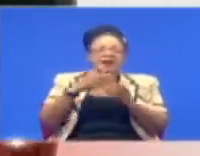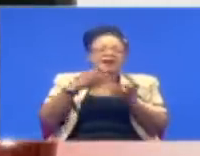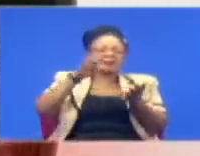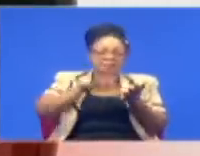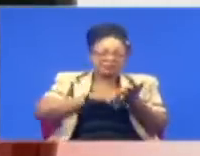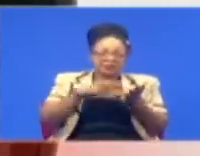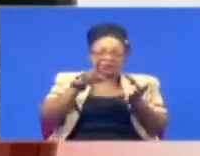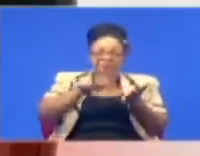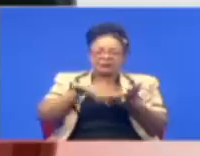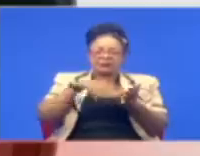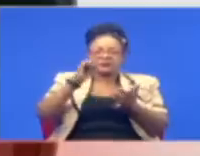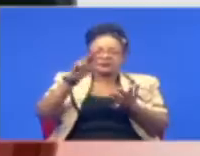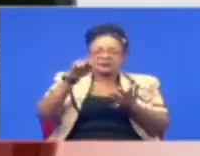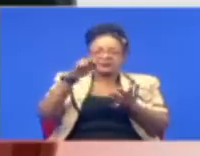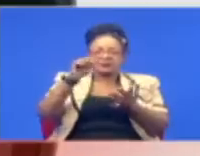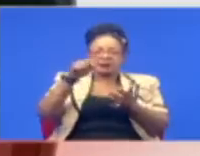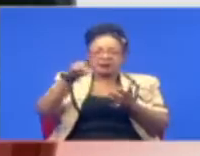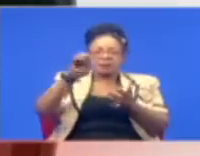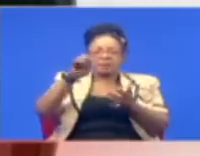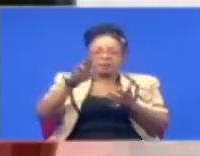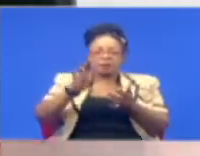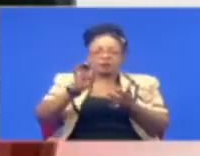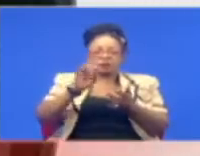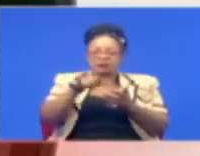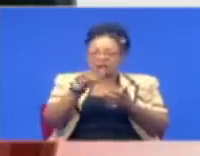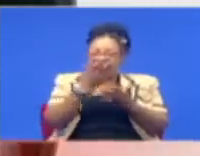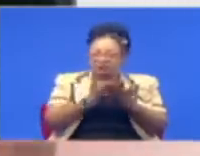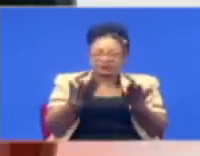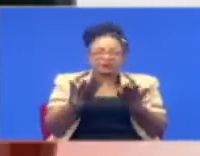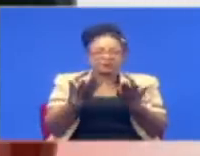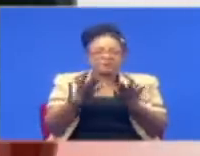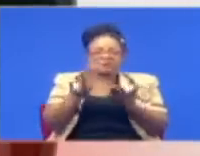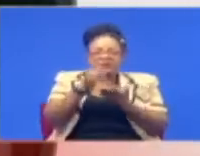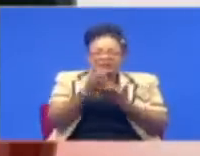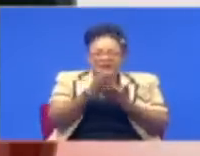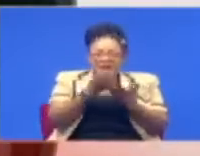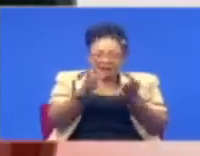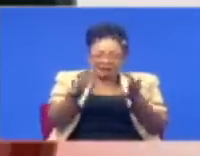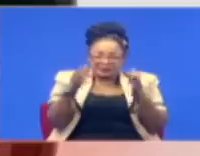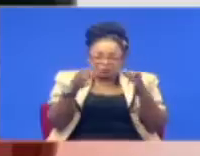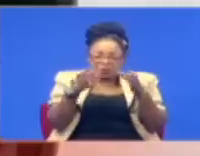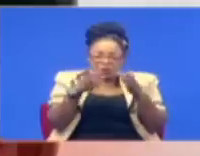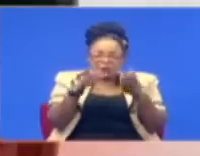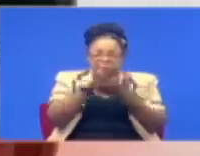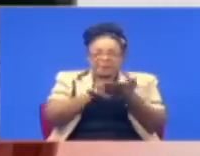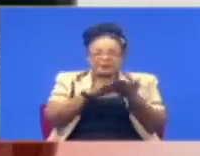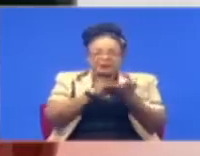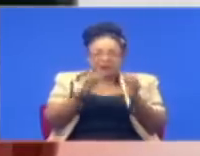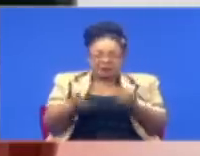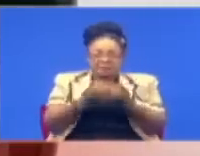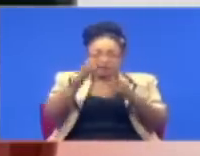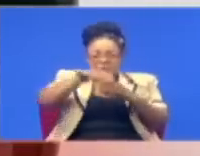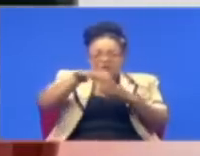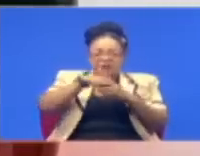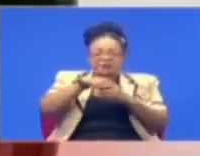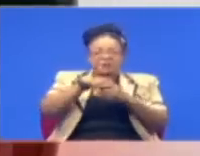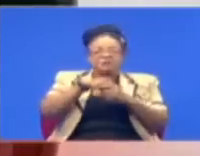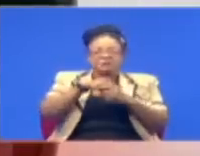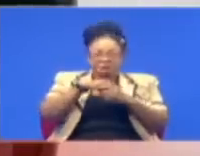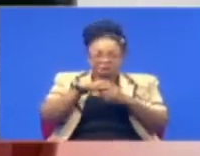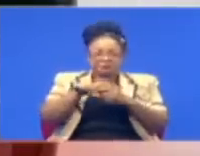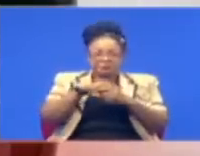because these are things, transformations in that little place that have happened within one